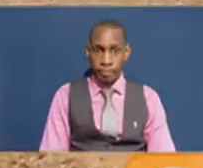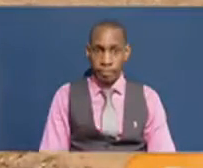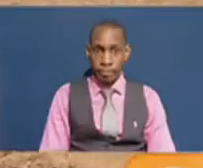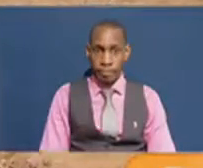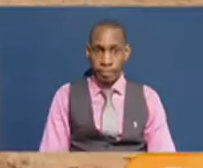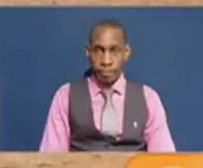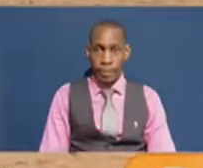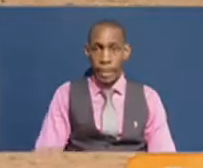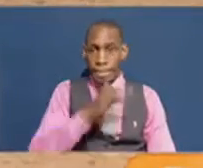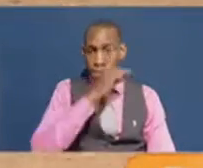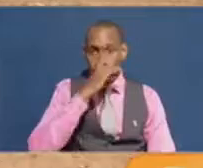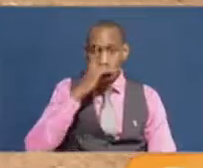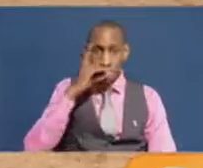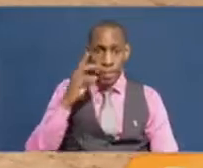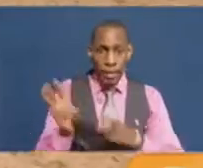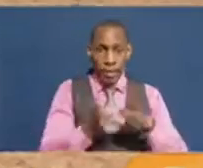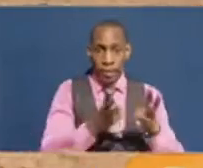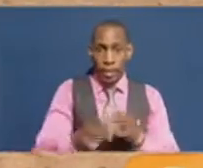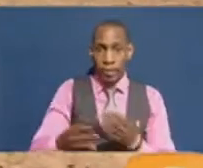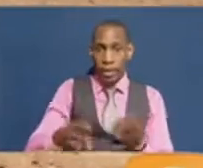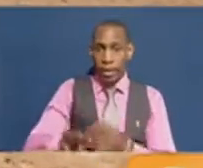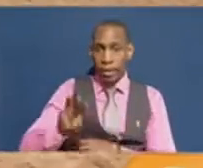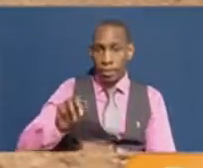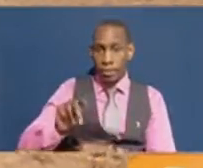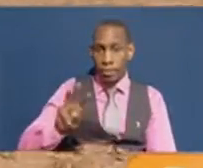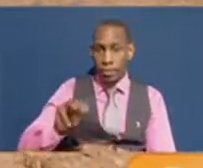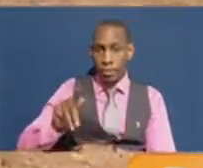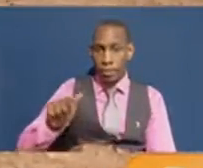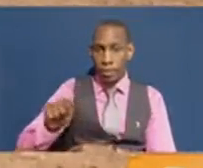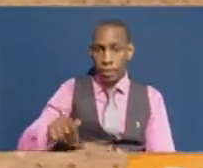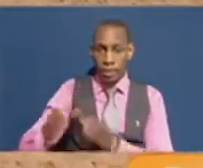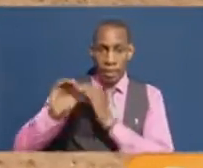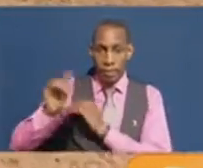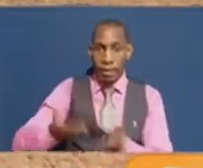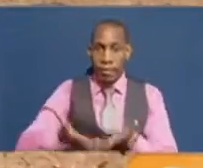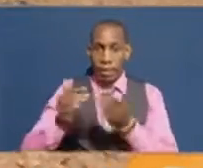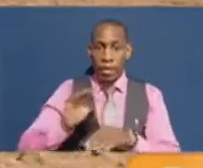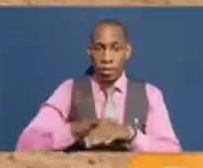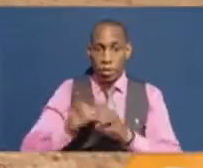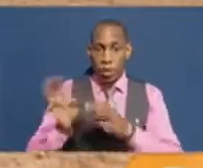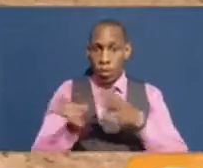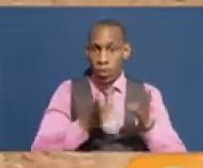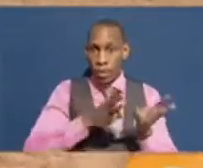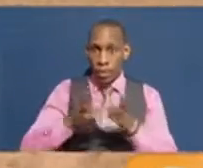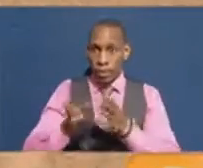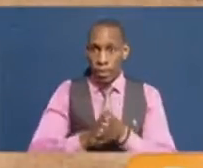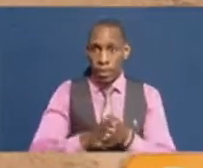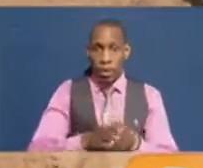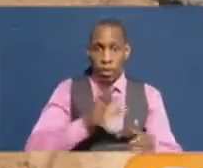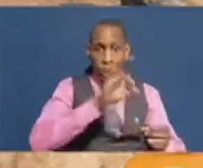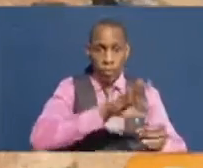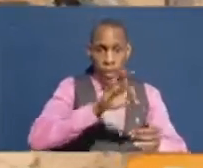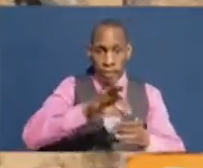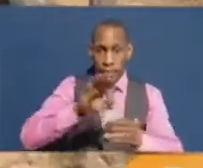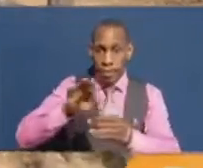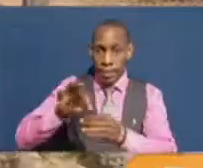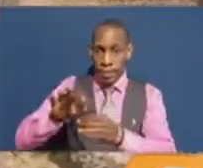The dry conditions in Mtwapa, Kilifi County have provided the perfect weather for this cassava crop